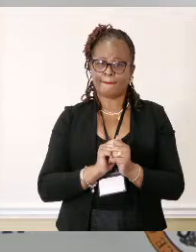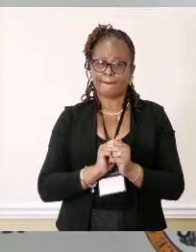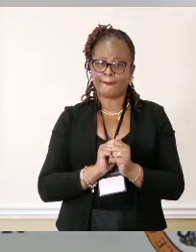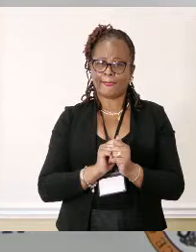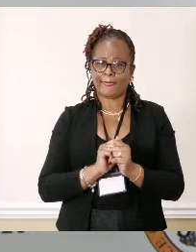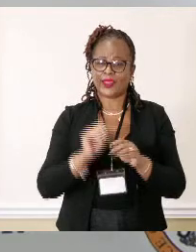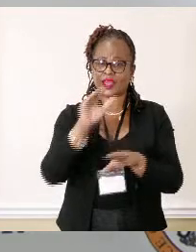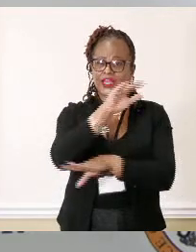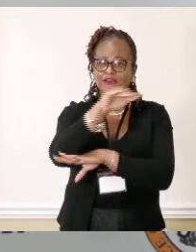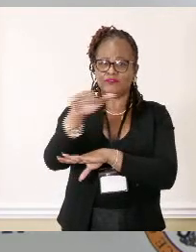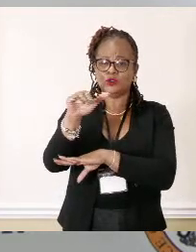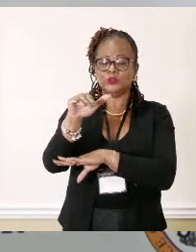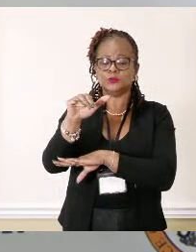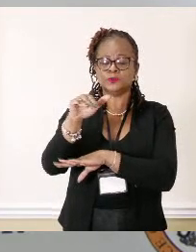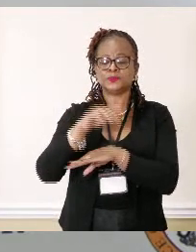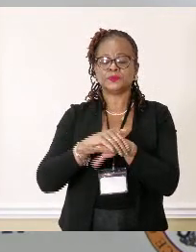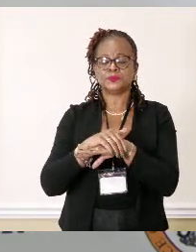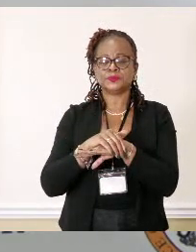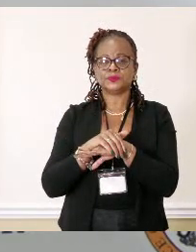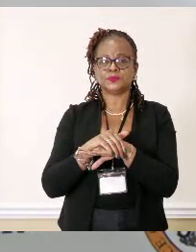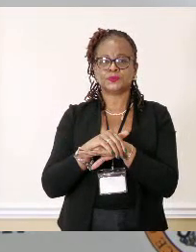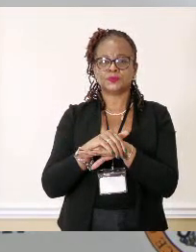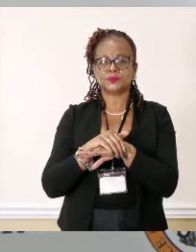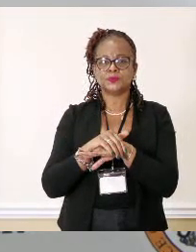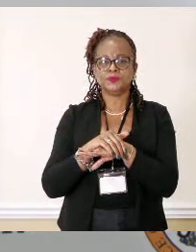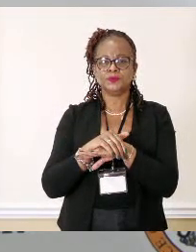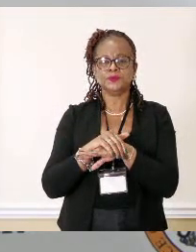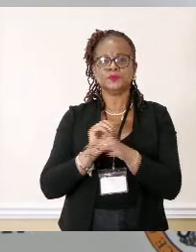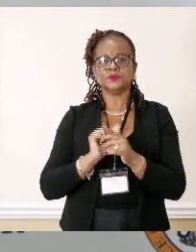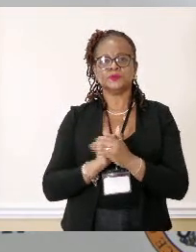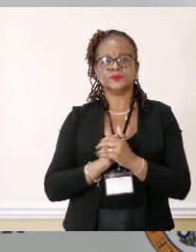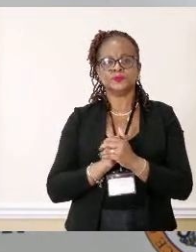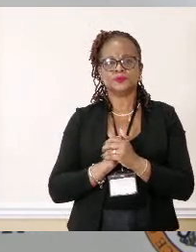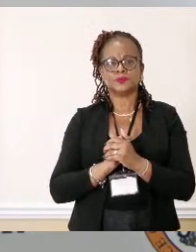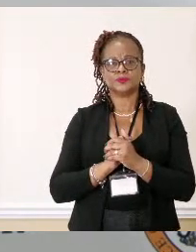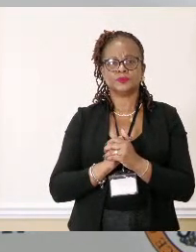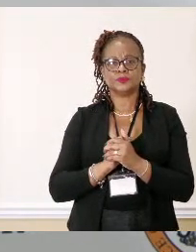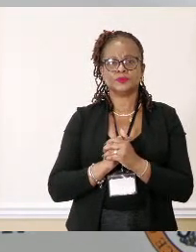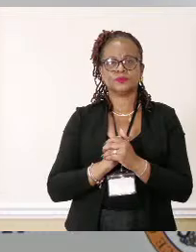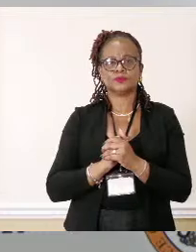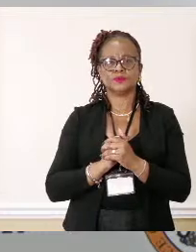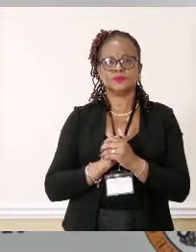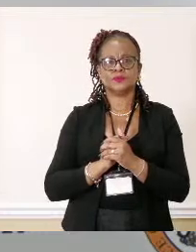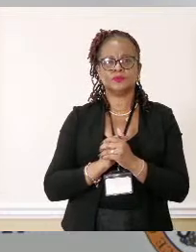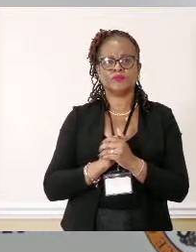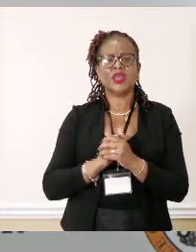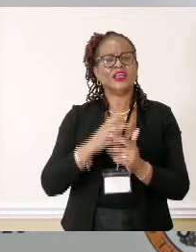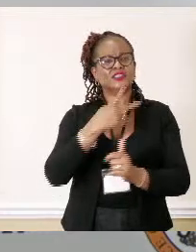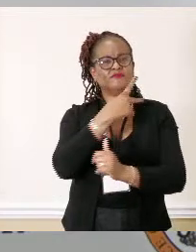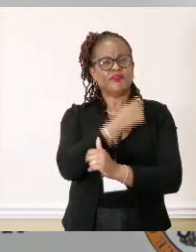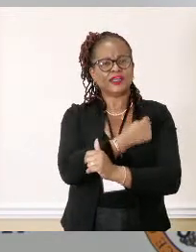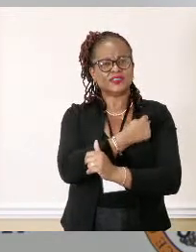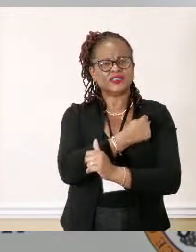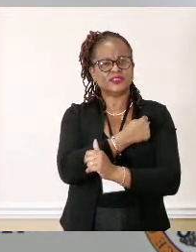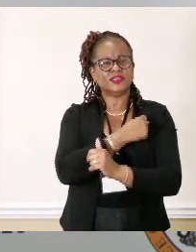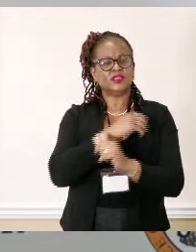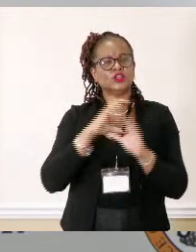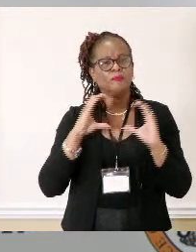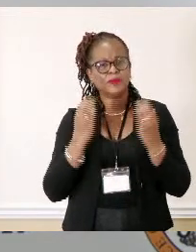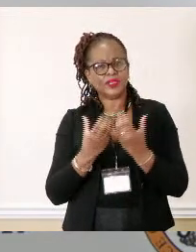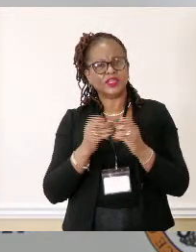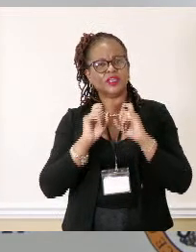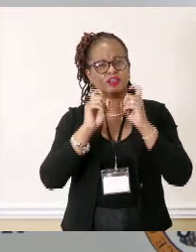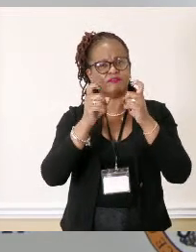Good afternoon, Dr. Dalregis, and to the other health officials. My first question is, has the vaccine consultative committee given